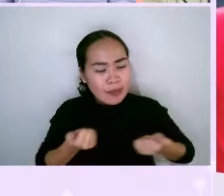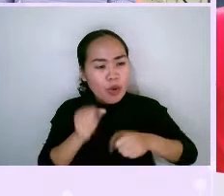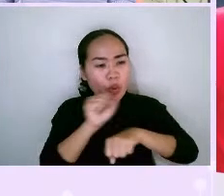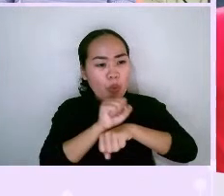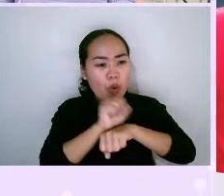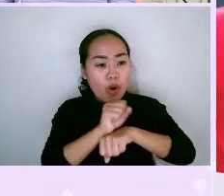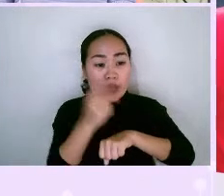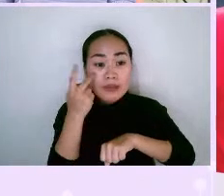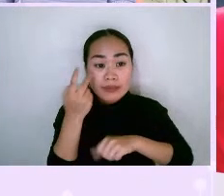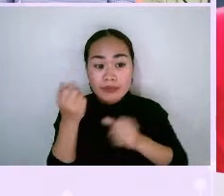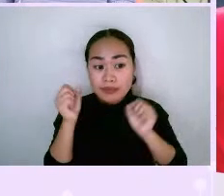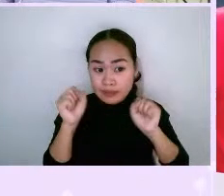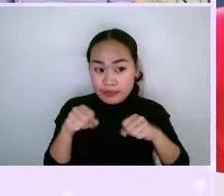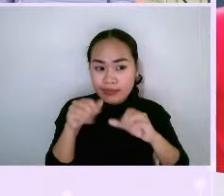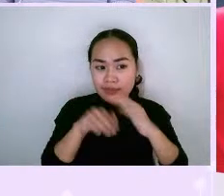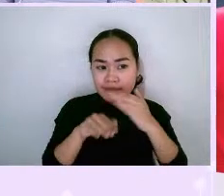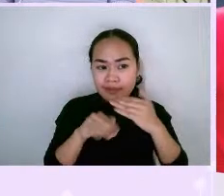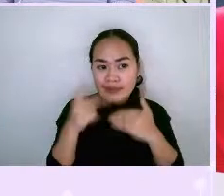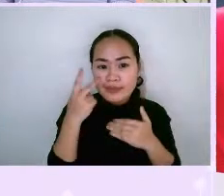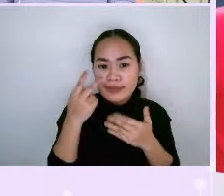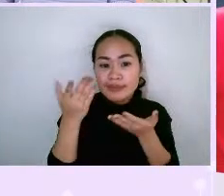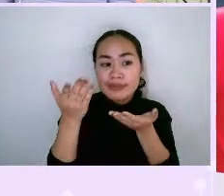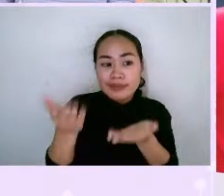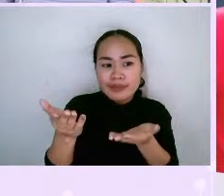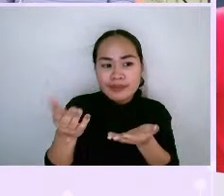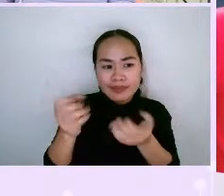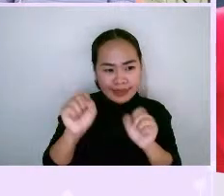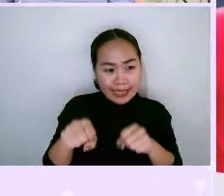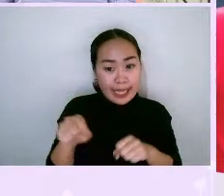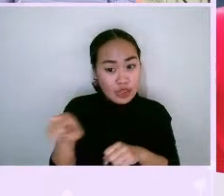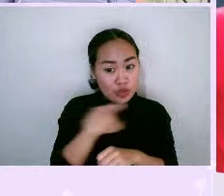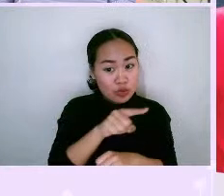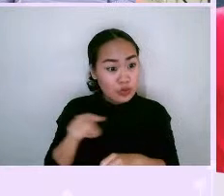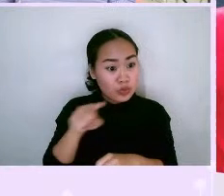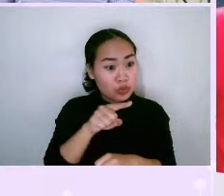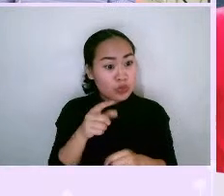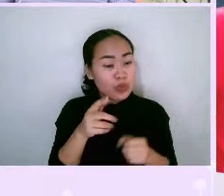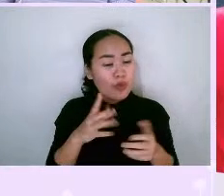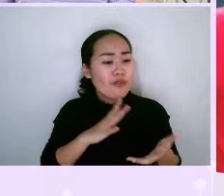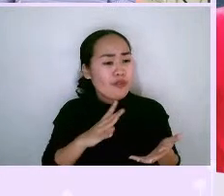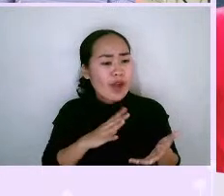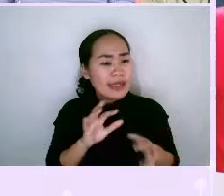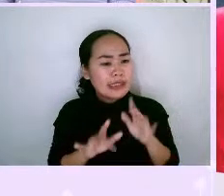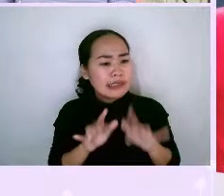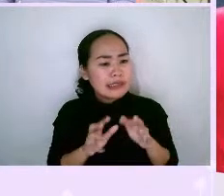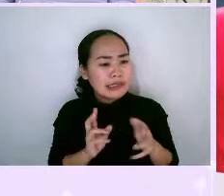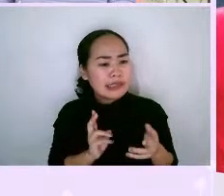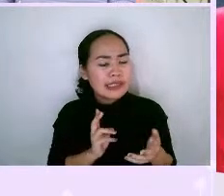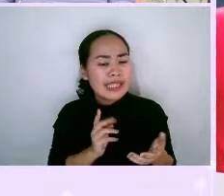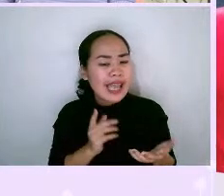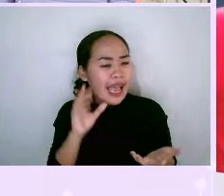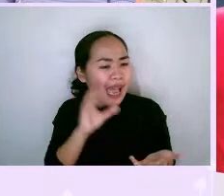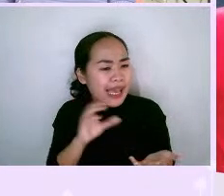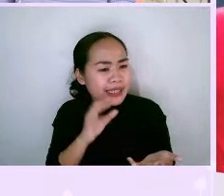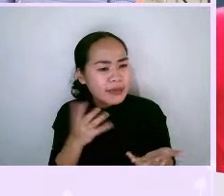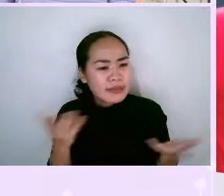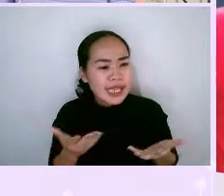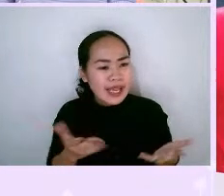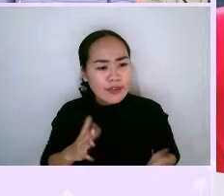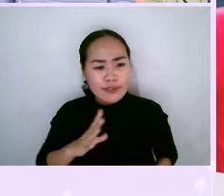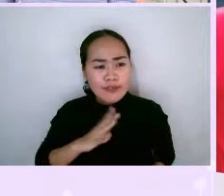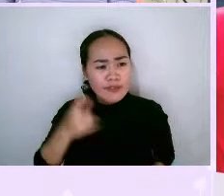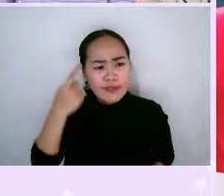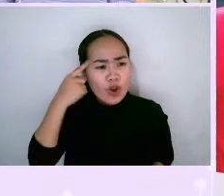fieldjobnet.gov.ph. It is an automated job and applicant matching system which aims to fast-track job seekers' search for jobs